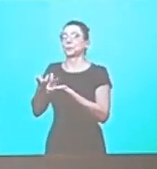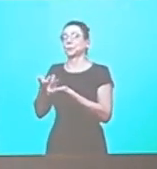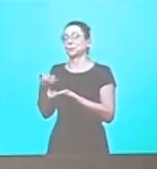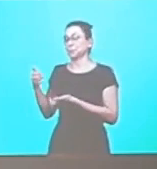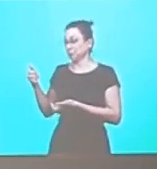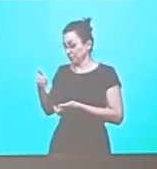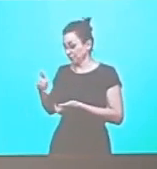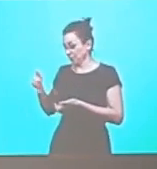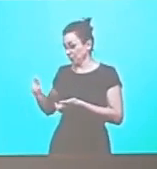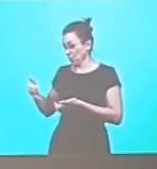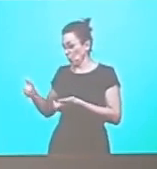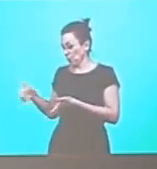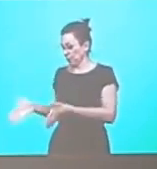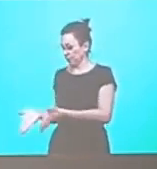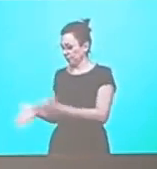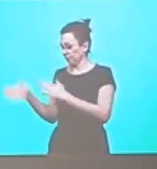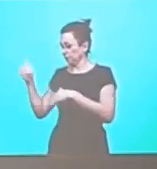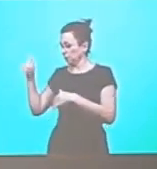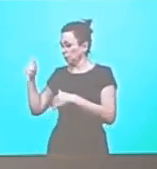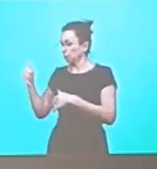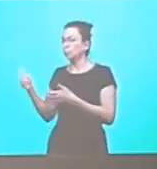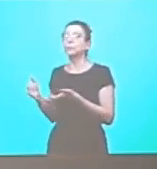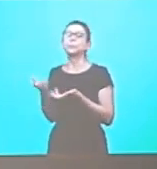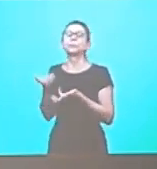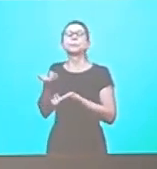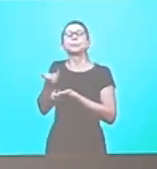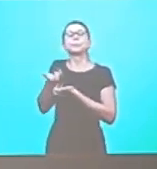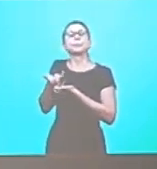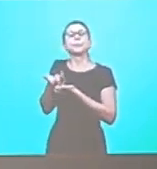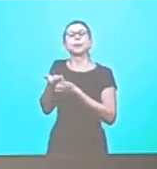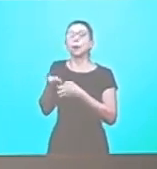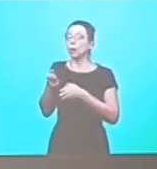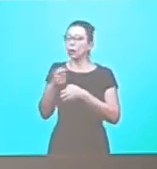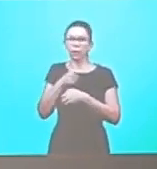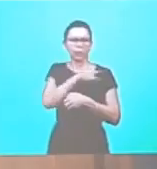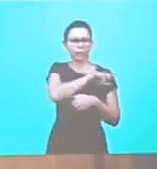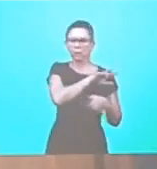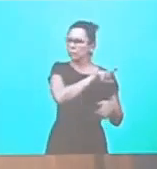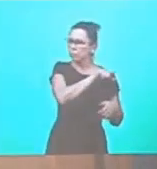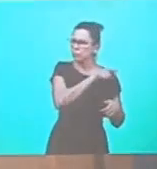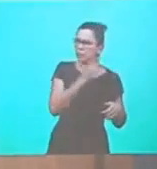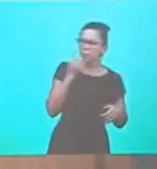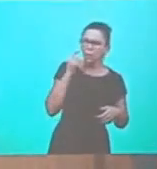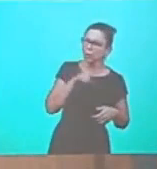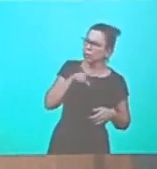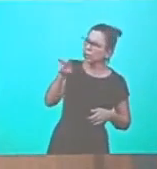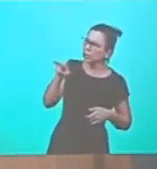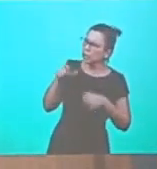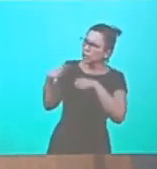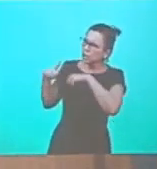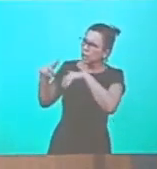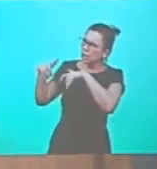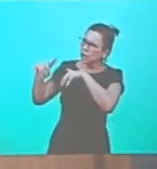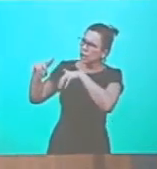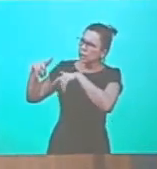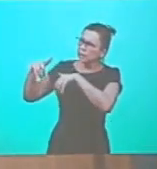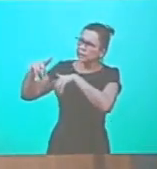However, only those whose lamps were lit went to his encounter, went to go meet the